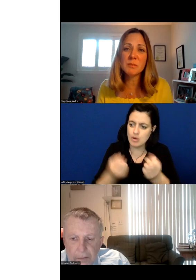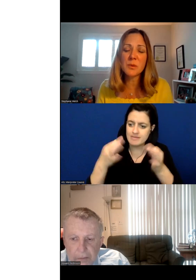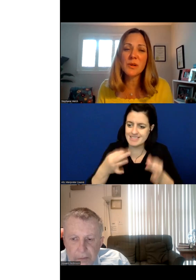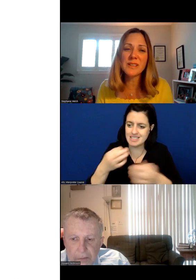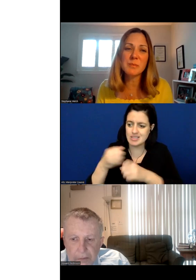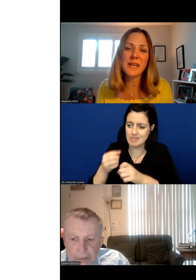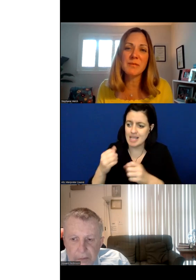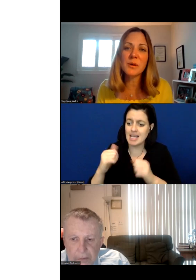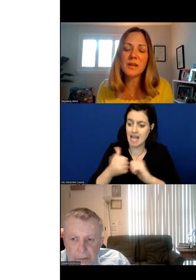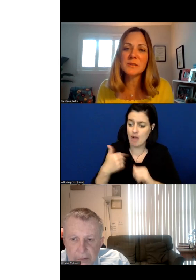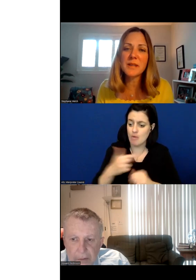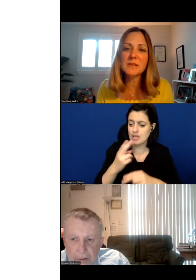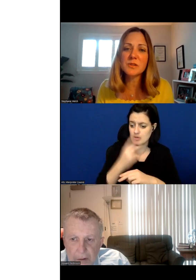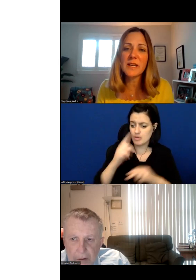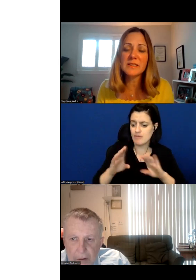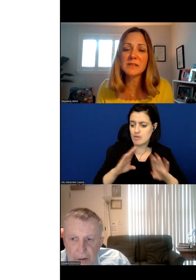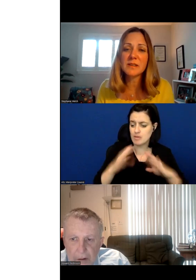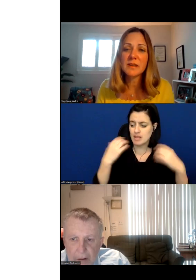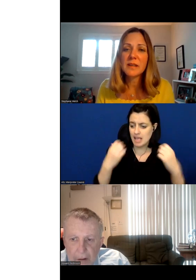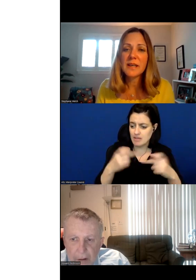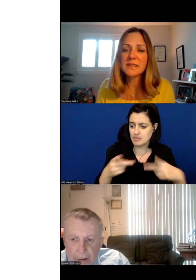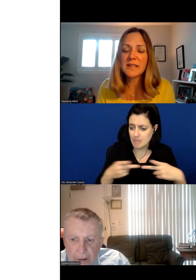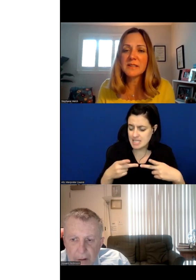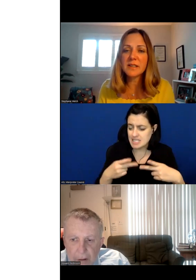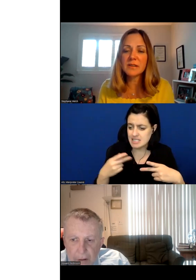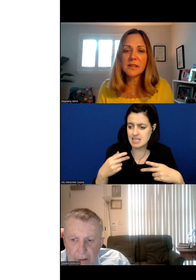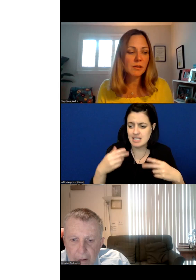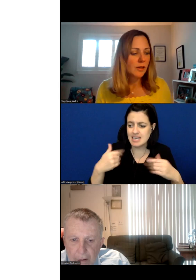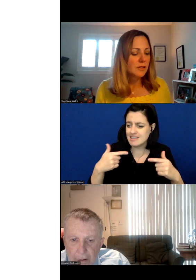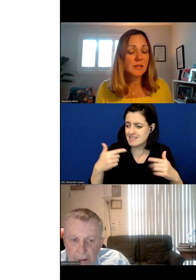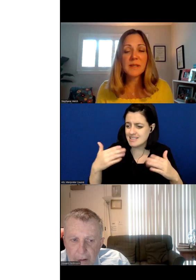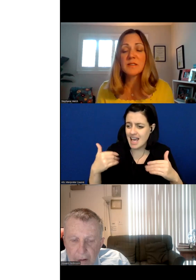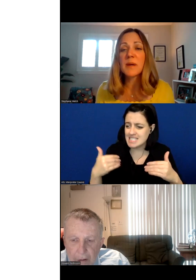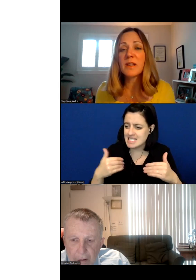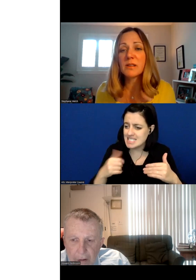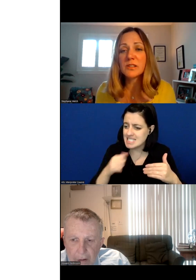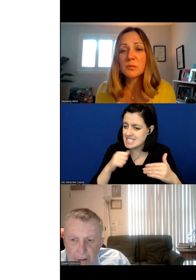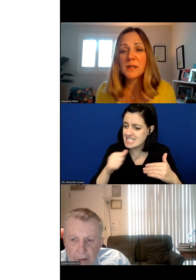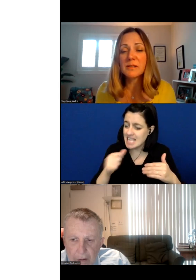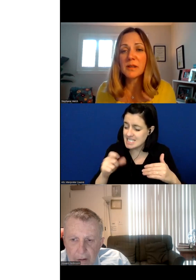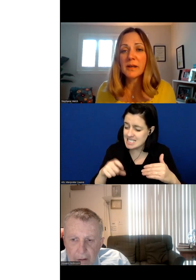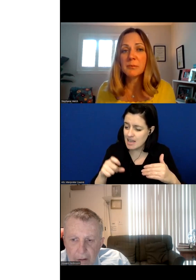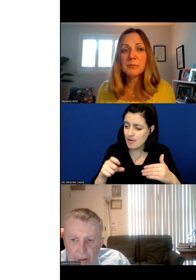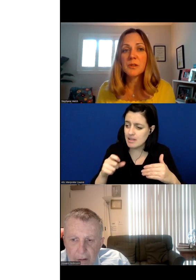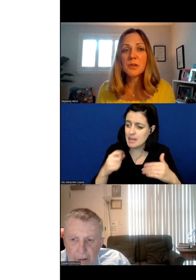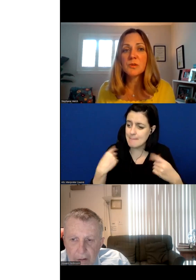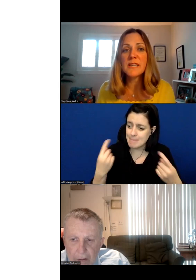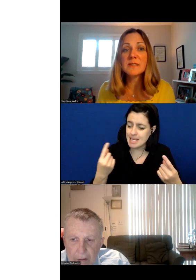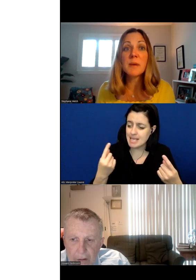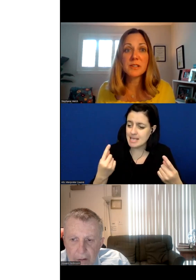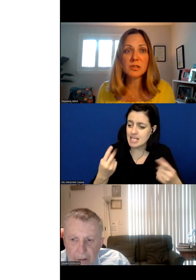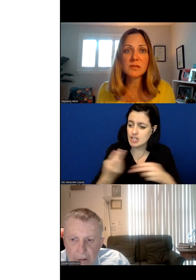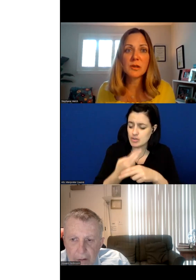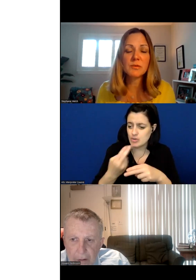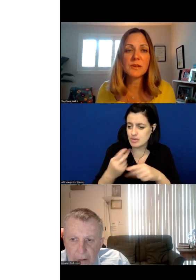can use it more in the behavioral health space, which it hasn't necessarily, to the best of my knowledge, been used